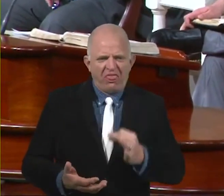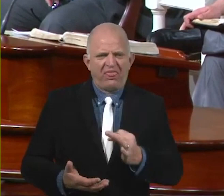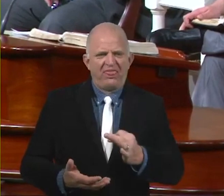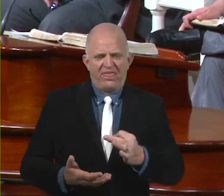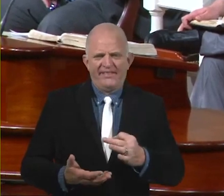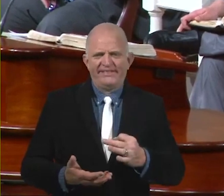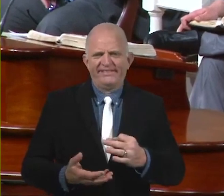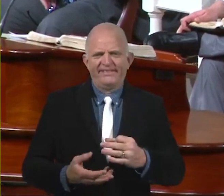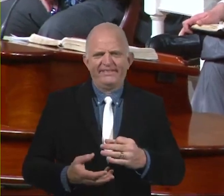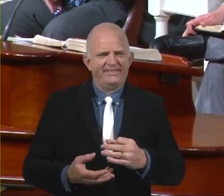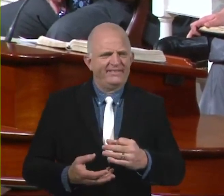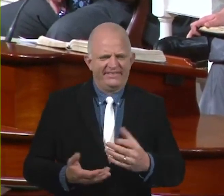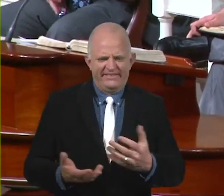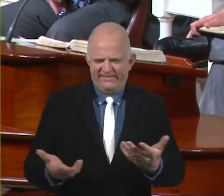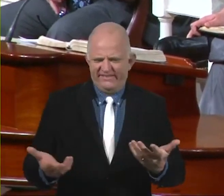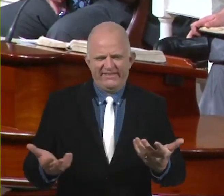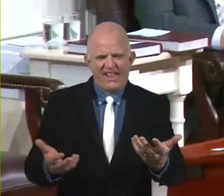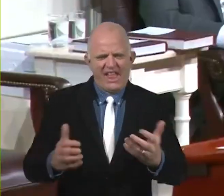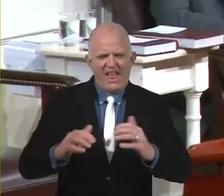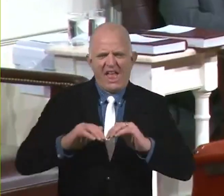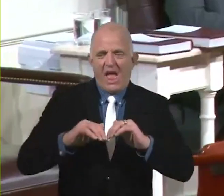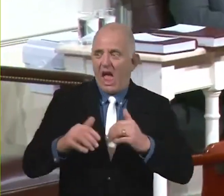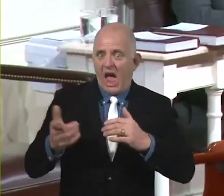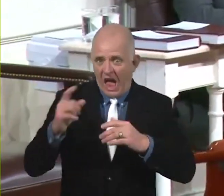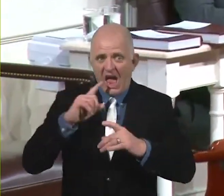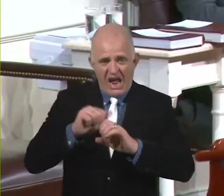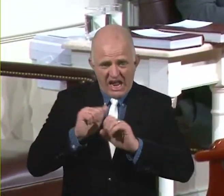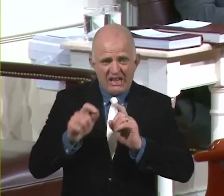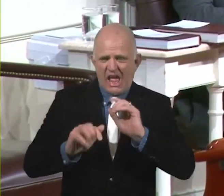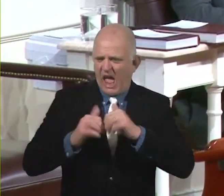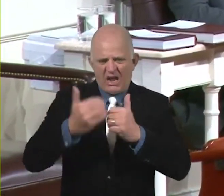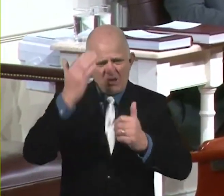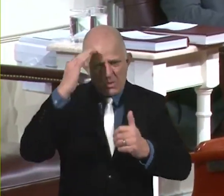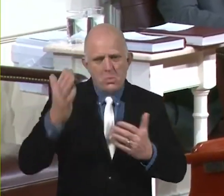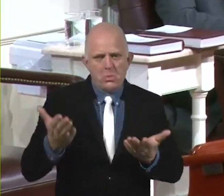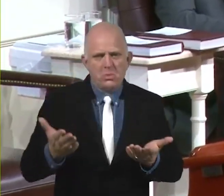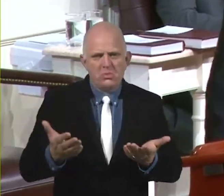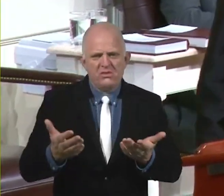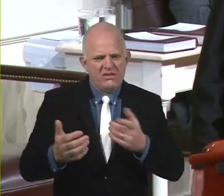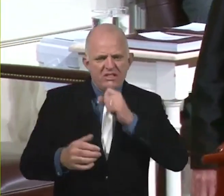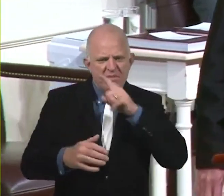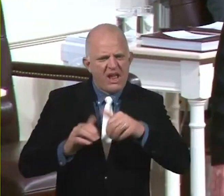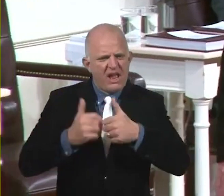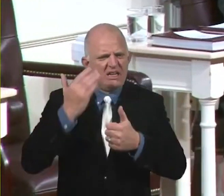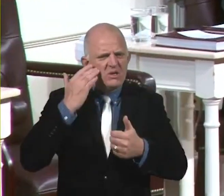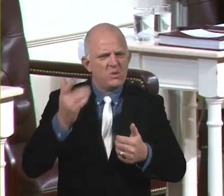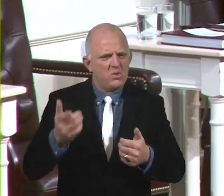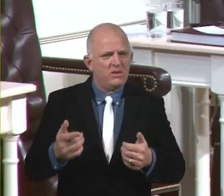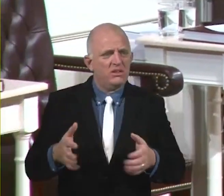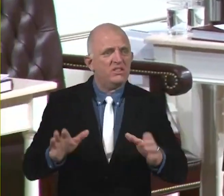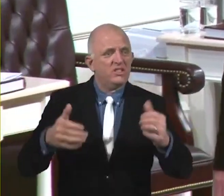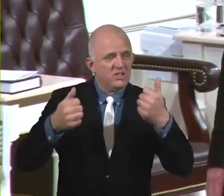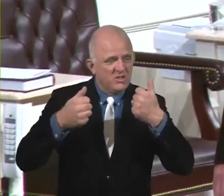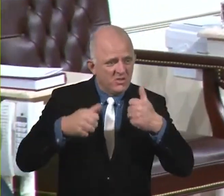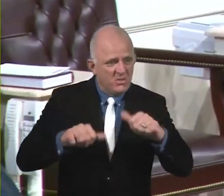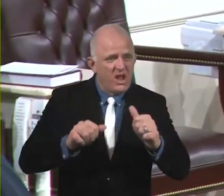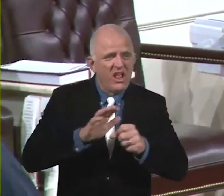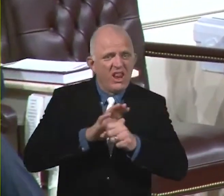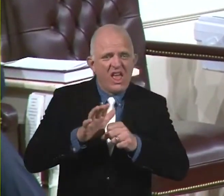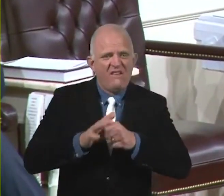Brother Williams, how do you know he went, huck? Did you ever try to get enough spit to make a mud ball without